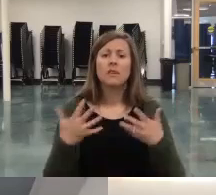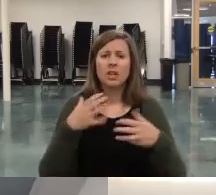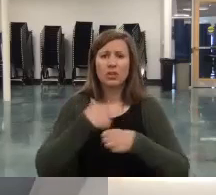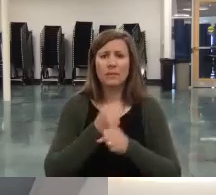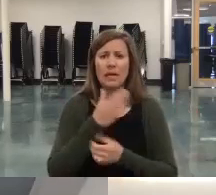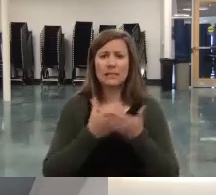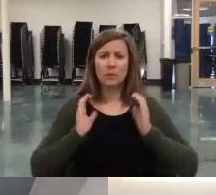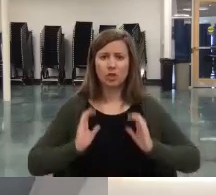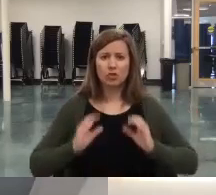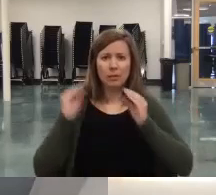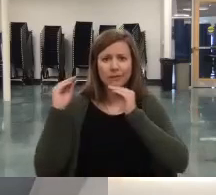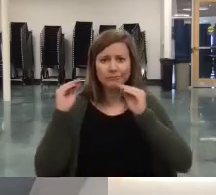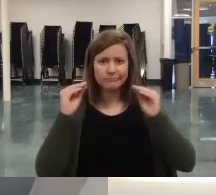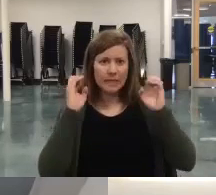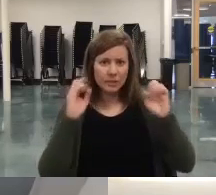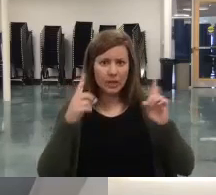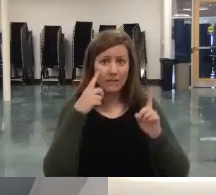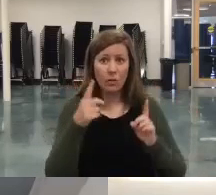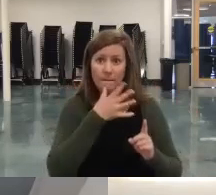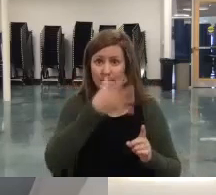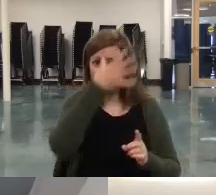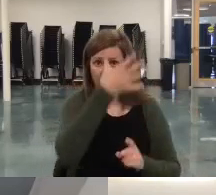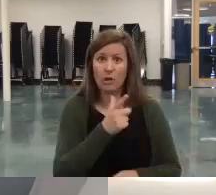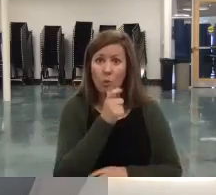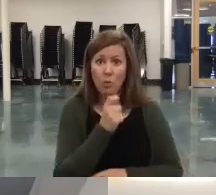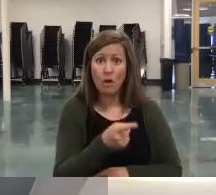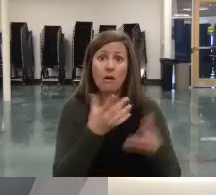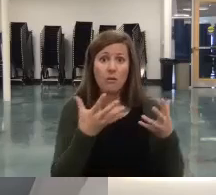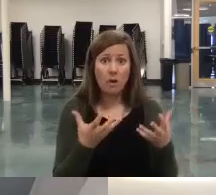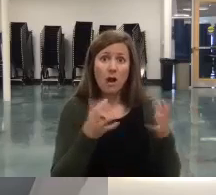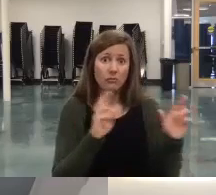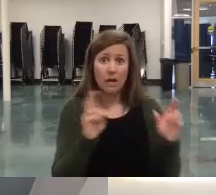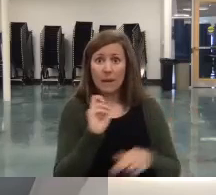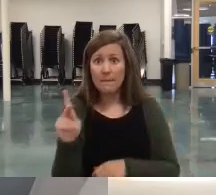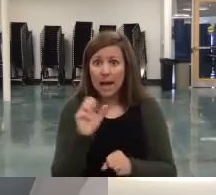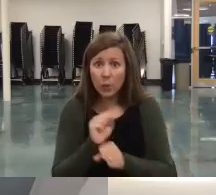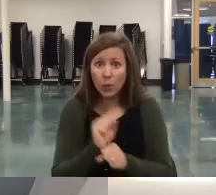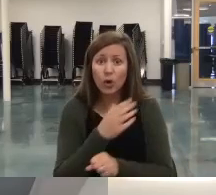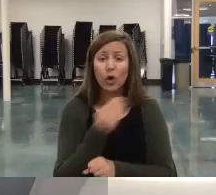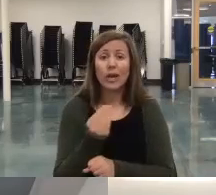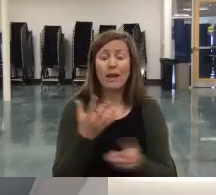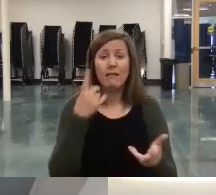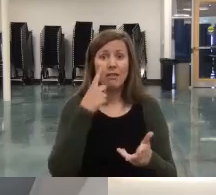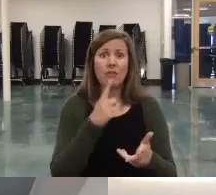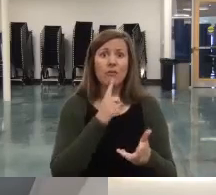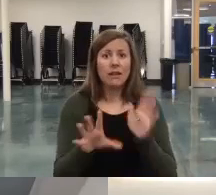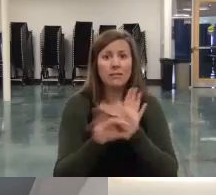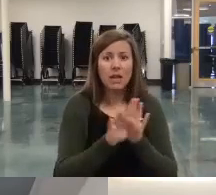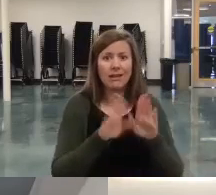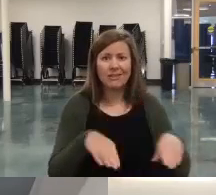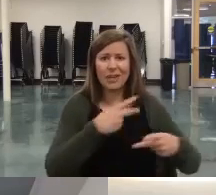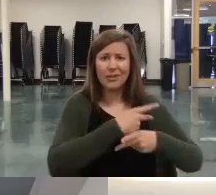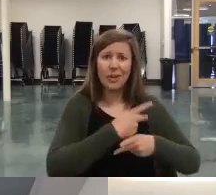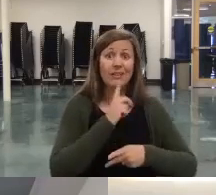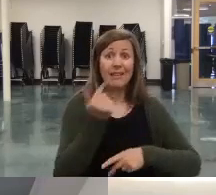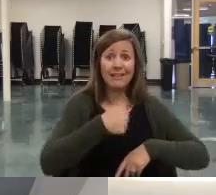consumer education for parents who are looking to go back to work, and maybe, I think choosing childcare at any point in